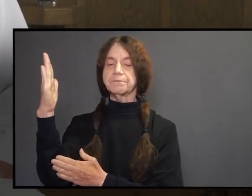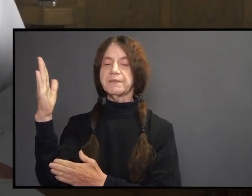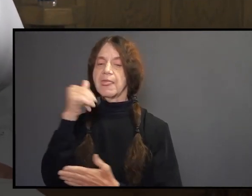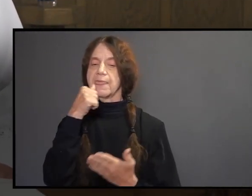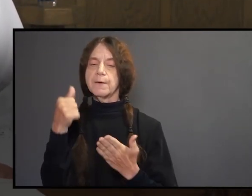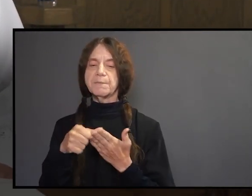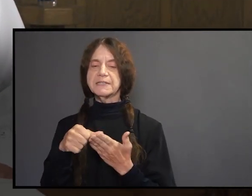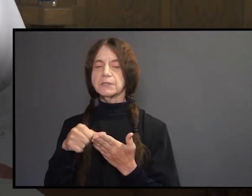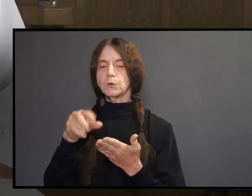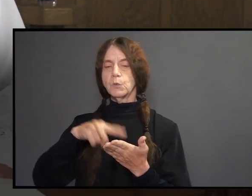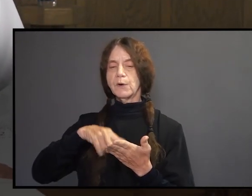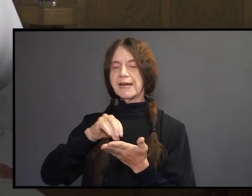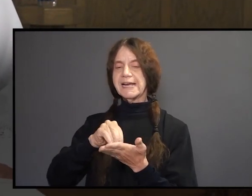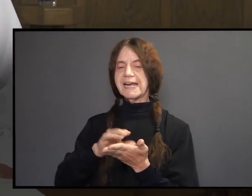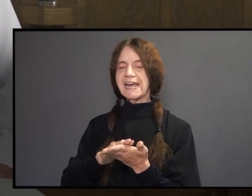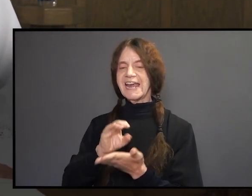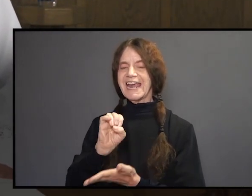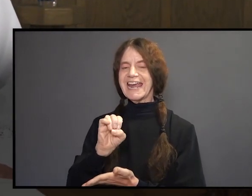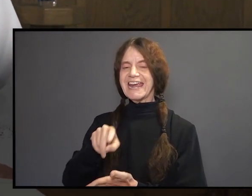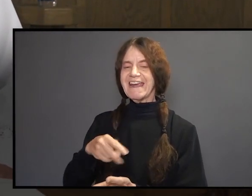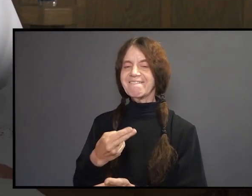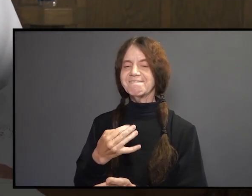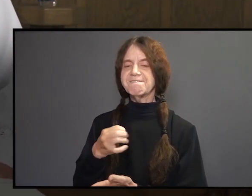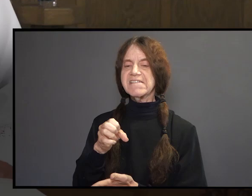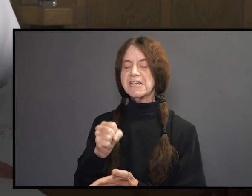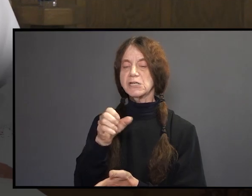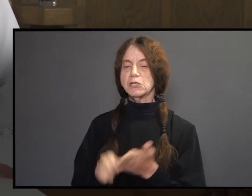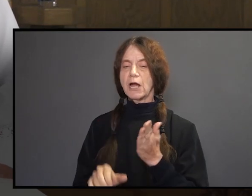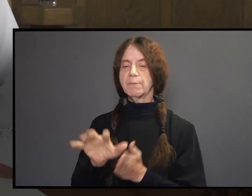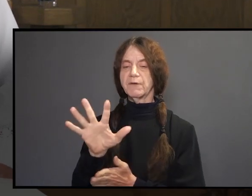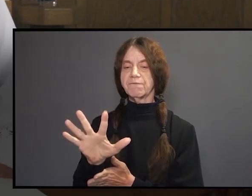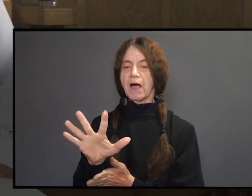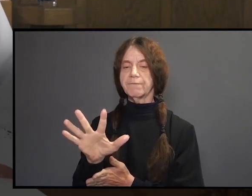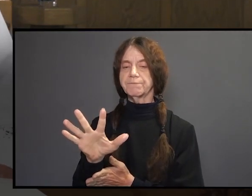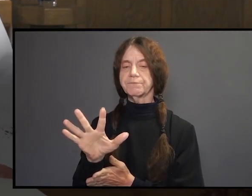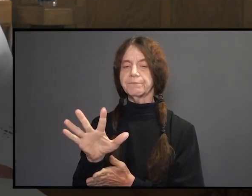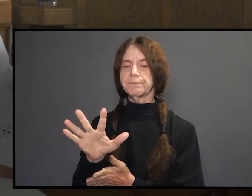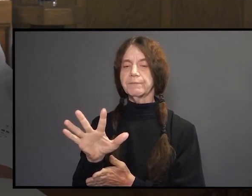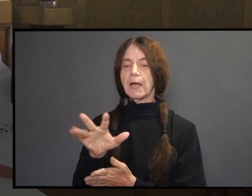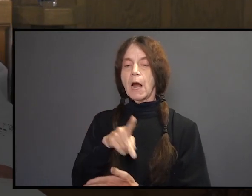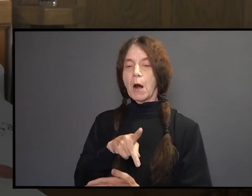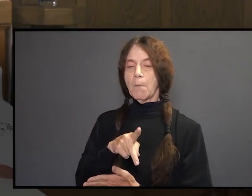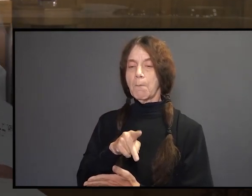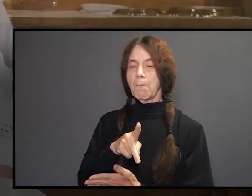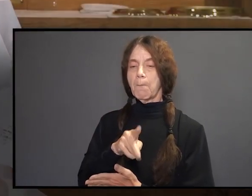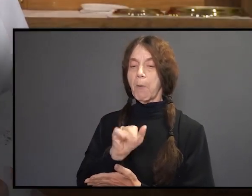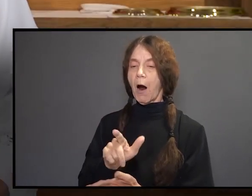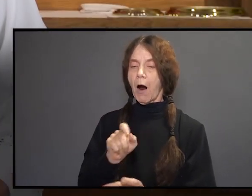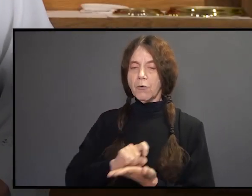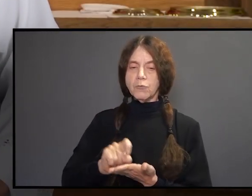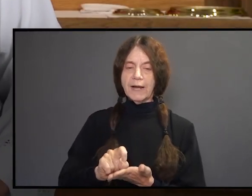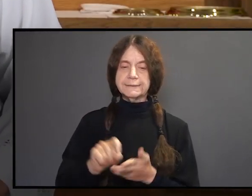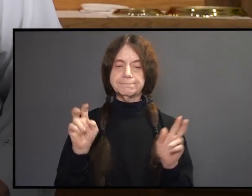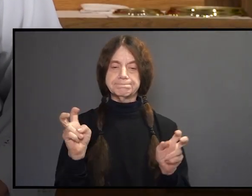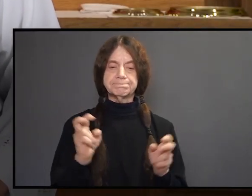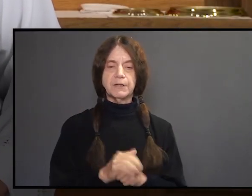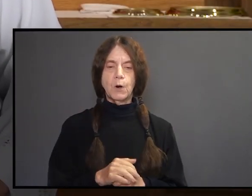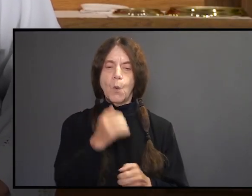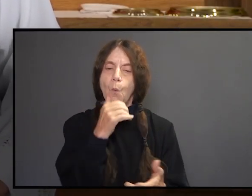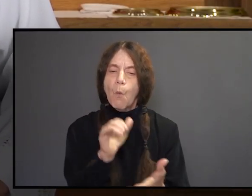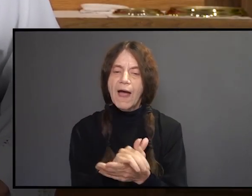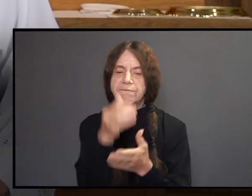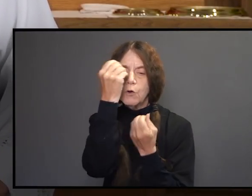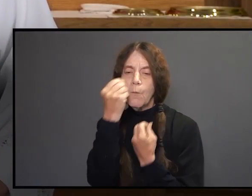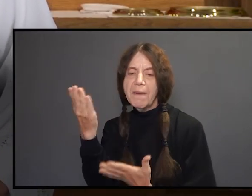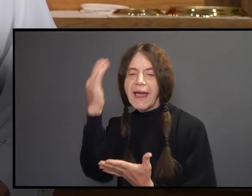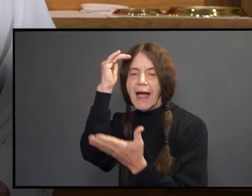The epistle reading is from Ephesians chapter 5, where the Apostle Paul writes, "Wives, submit